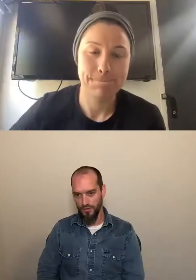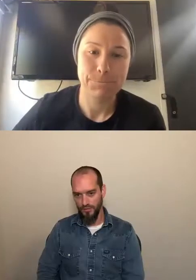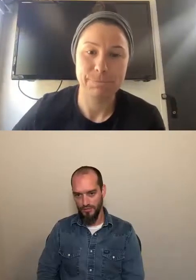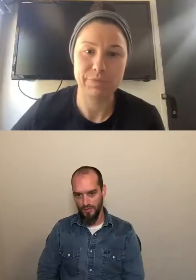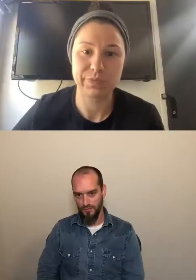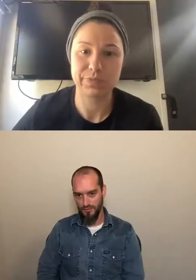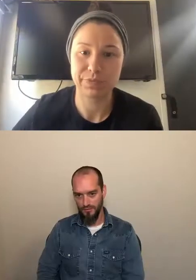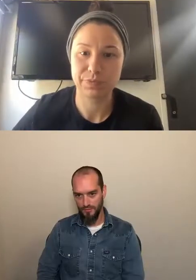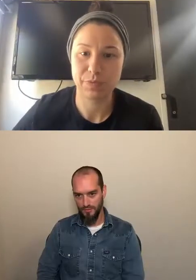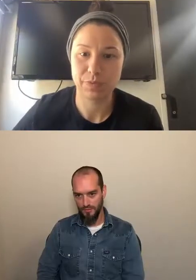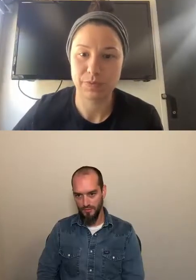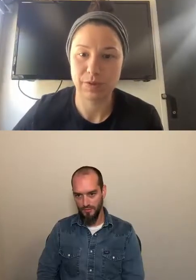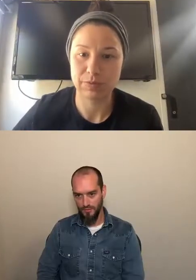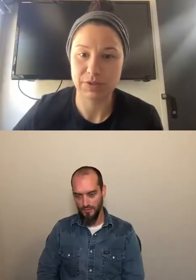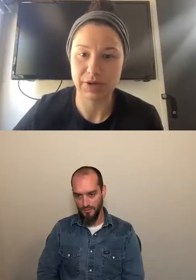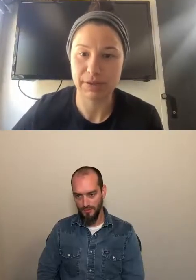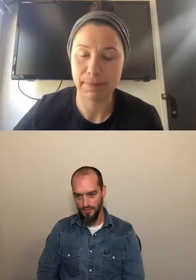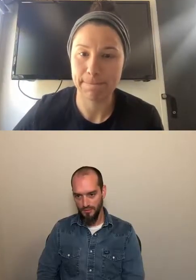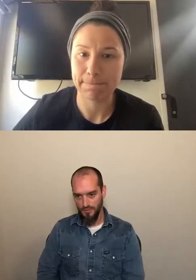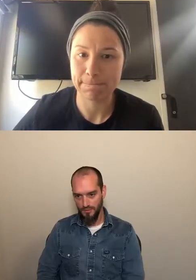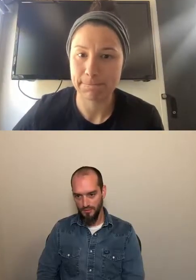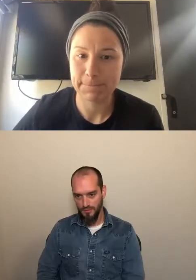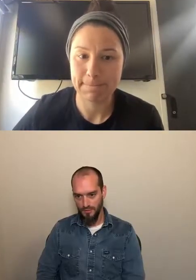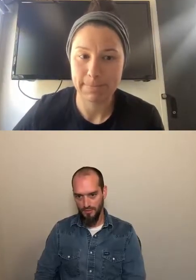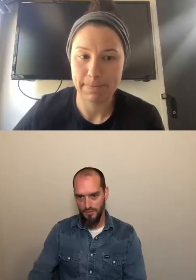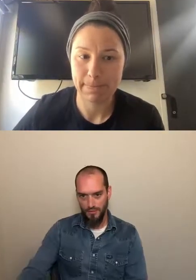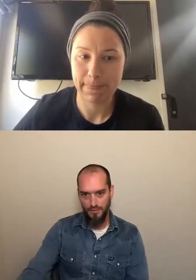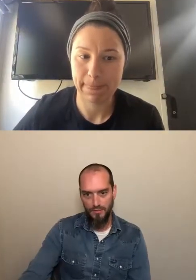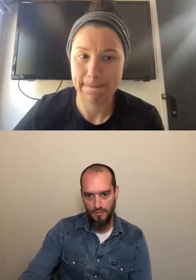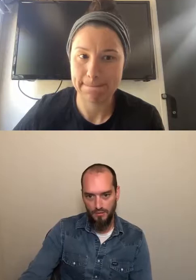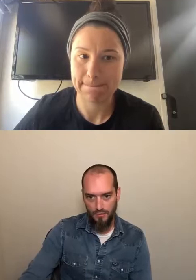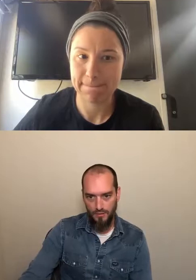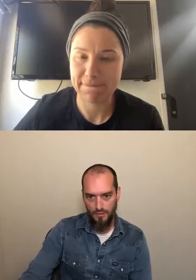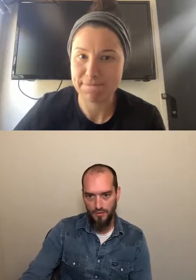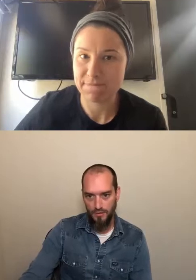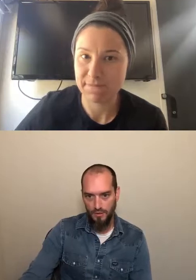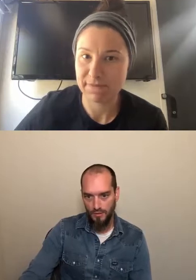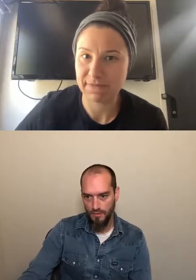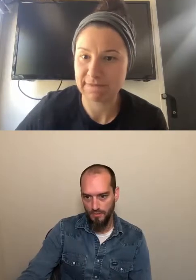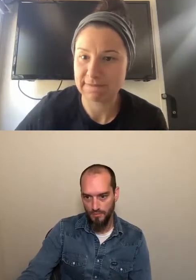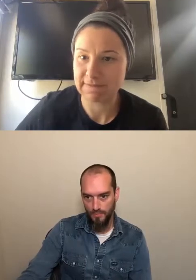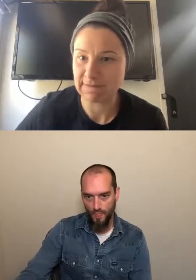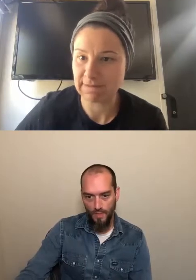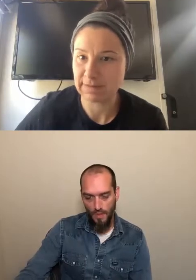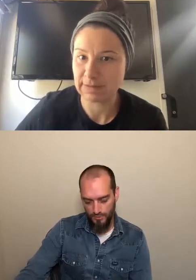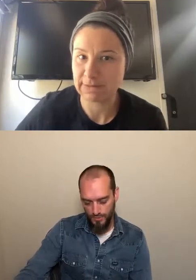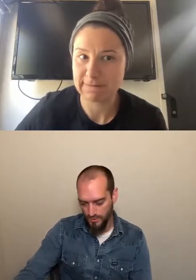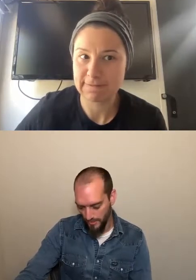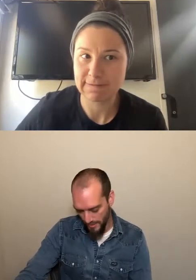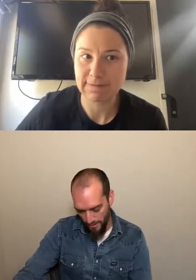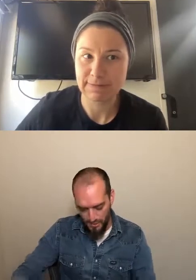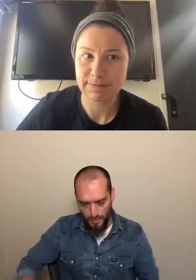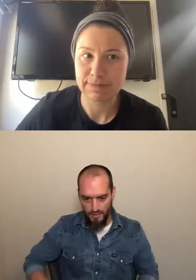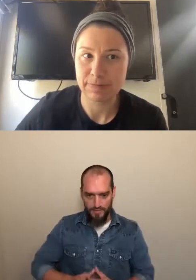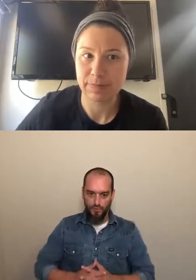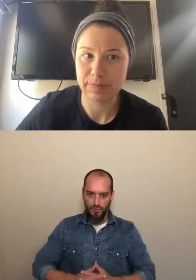close to 30 years now. Sorry. I just wanted to get what you were saying, Josh. Sorry. I was just saying